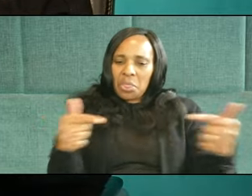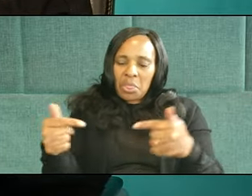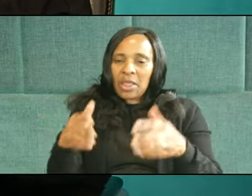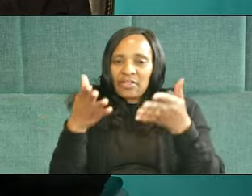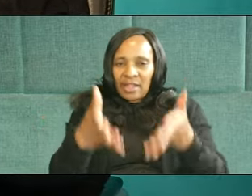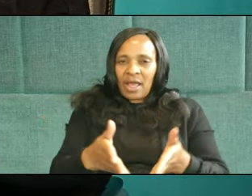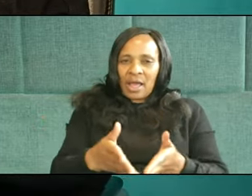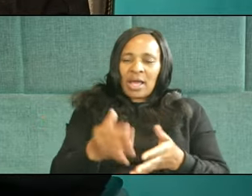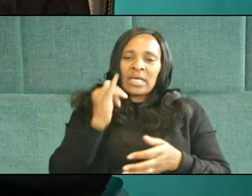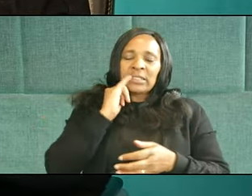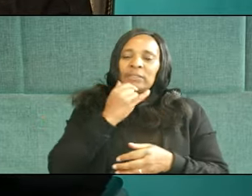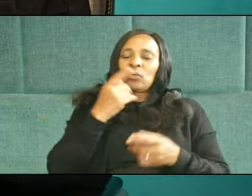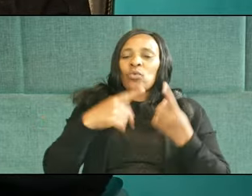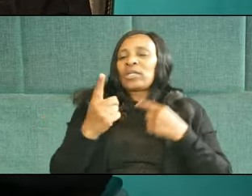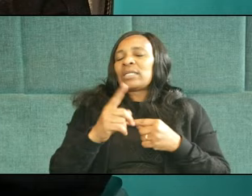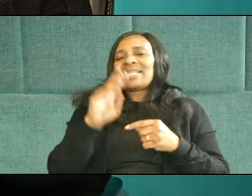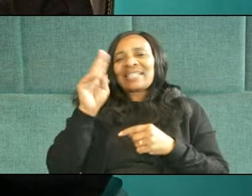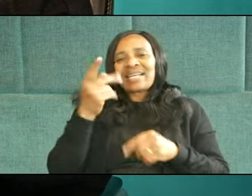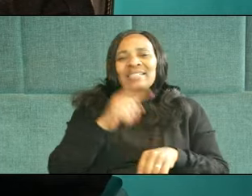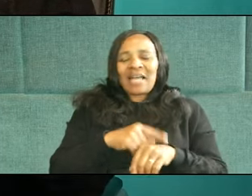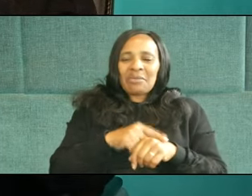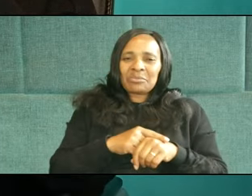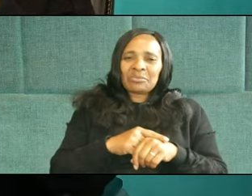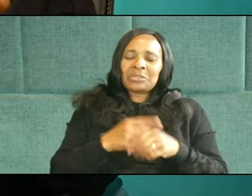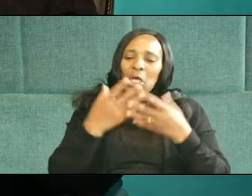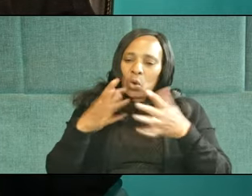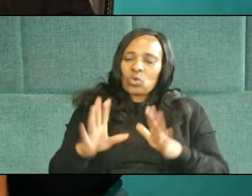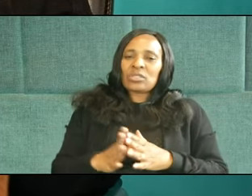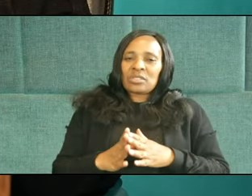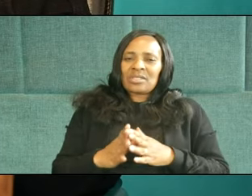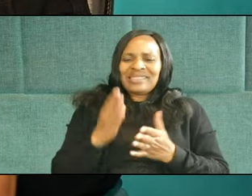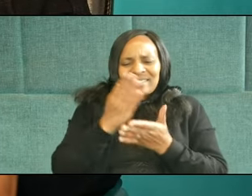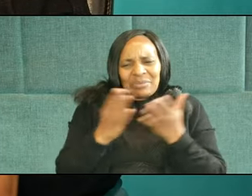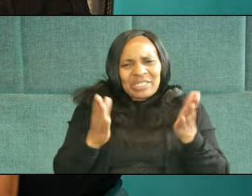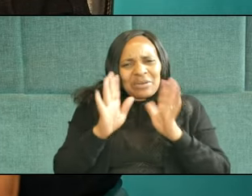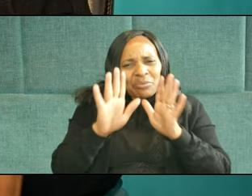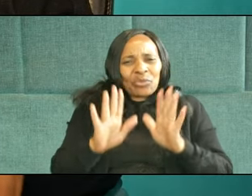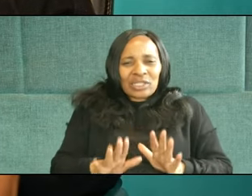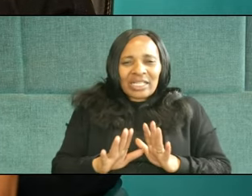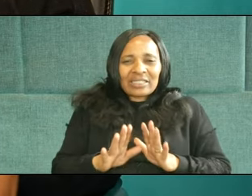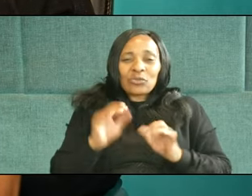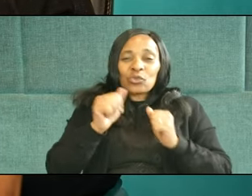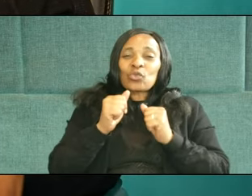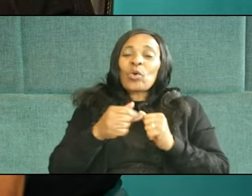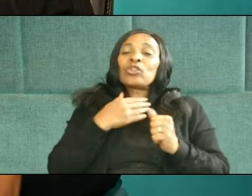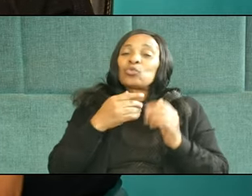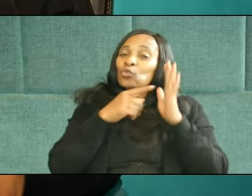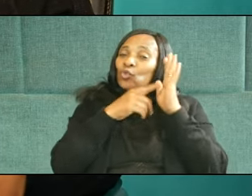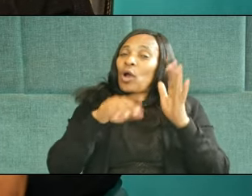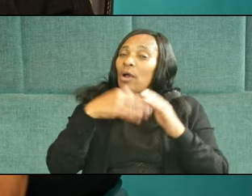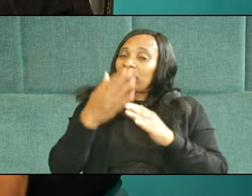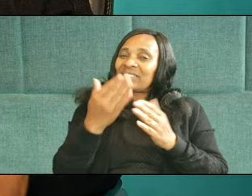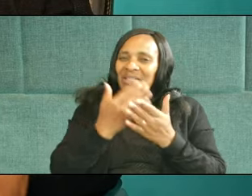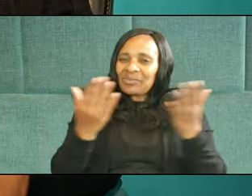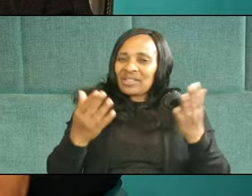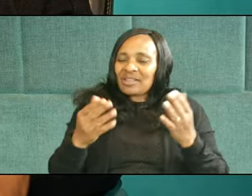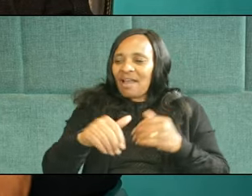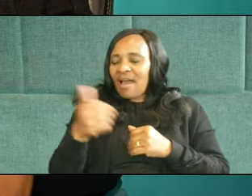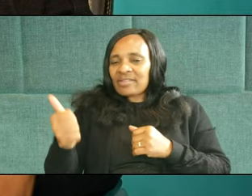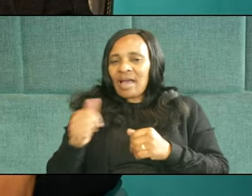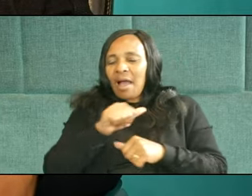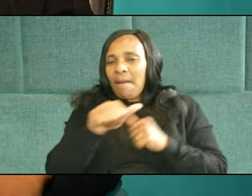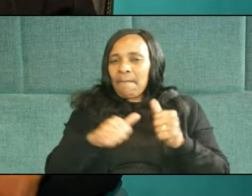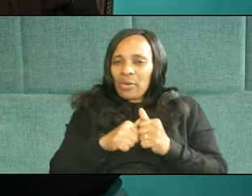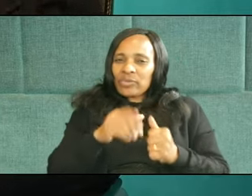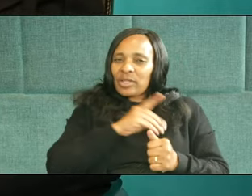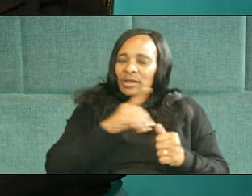Israelites won. But the second time, we see that they lost. Right. So that's something important I'd like to point out. And then something else about David's